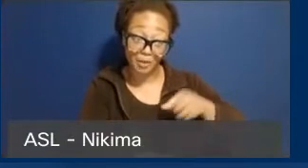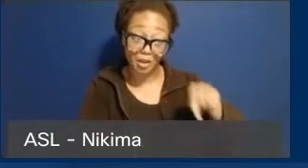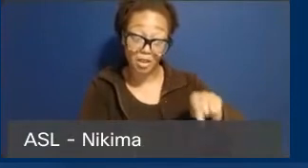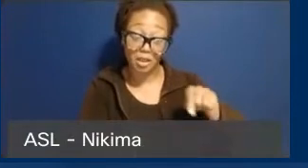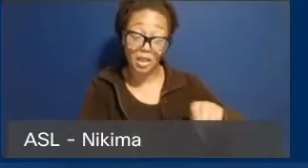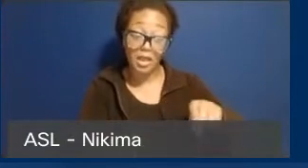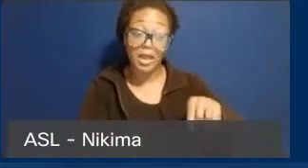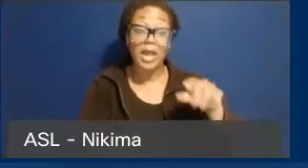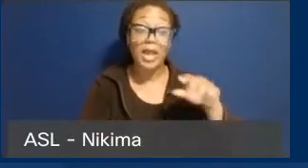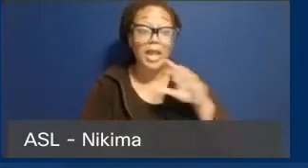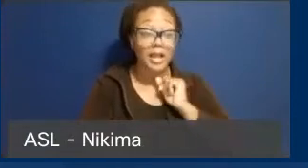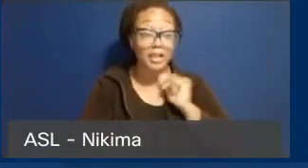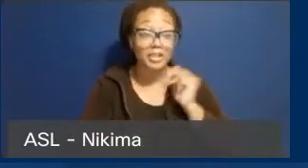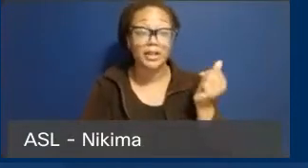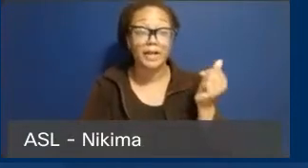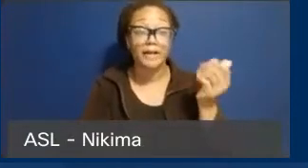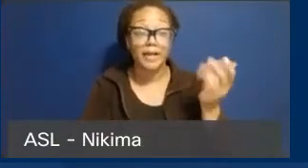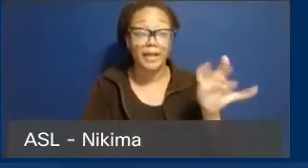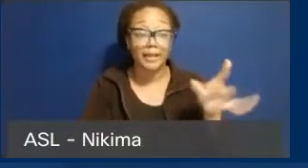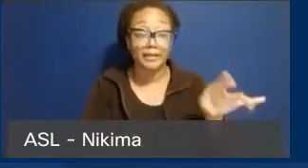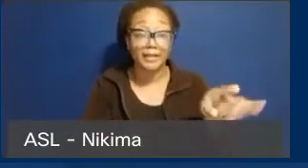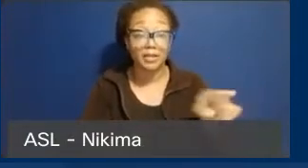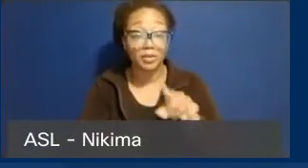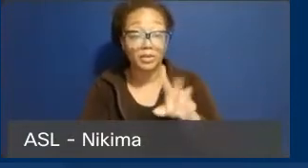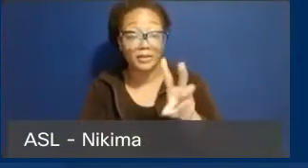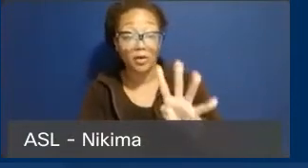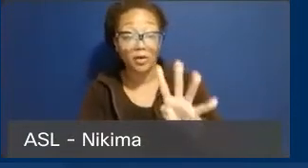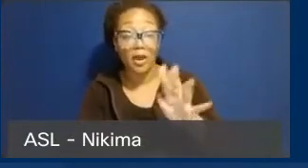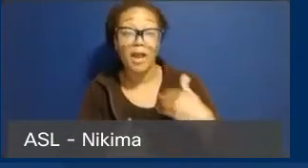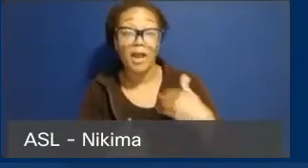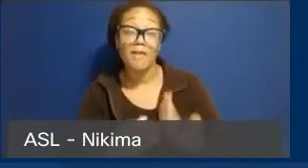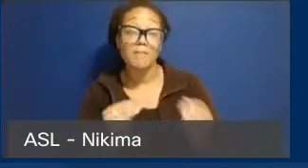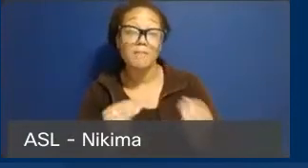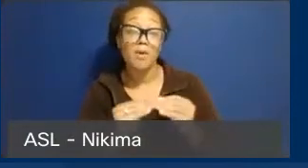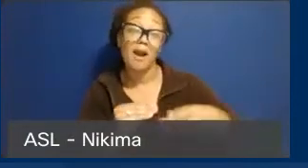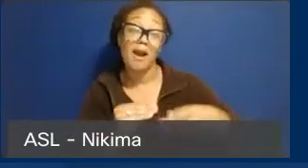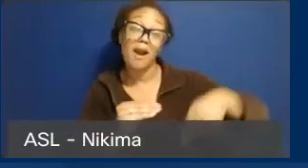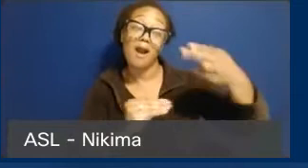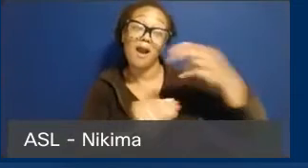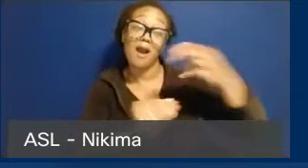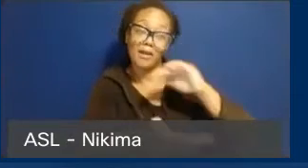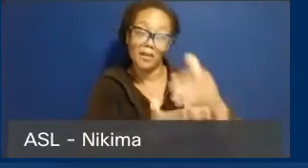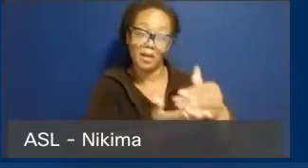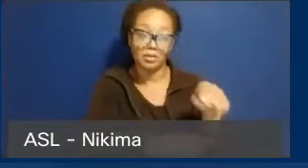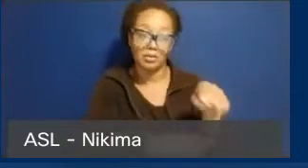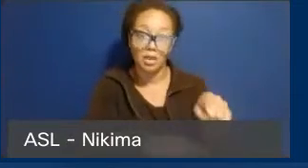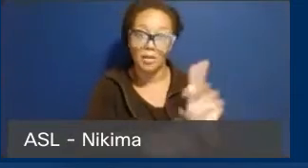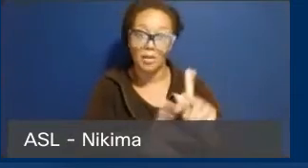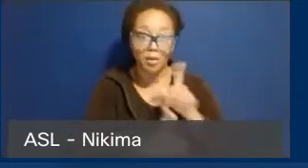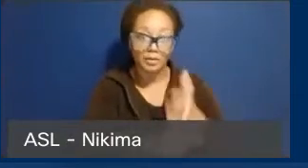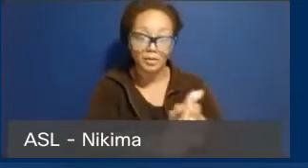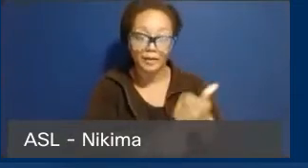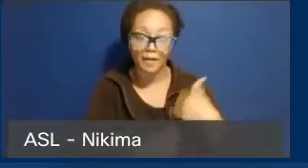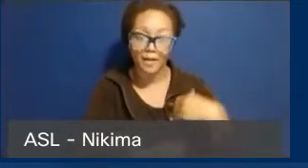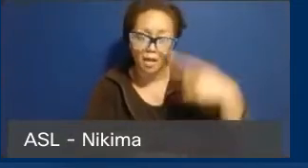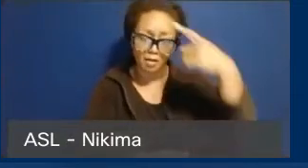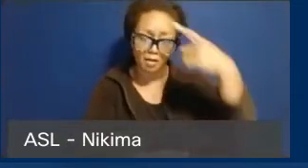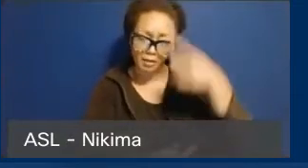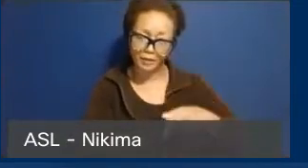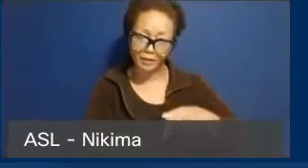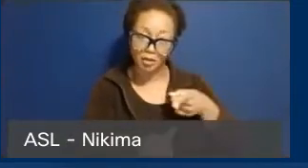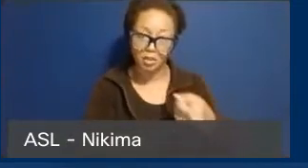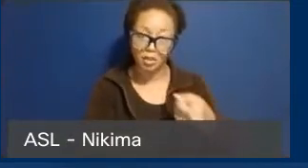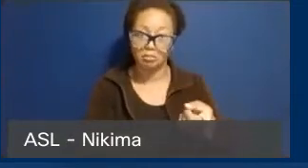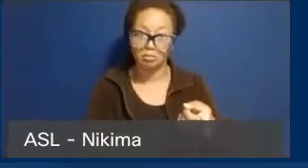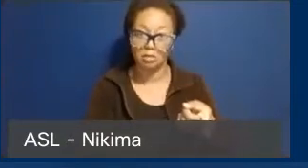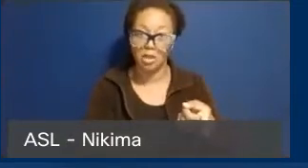higher estimate of persons with cognitive difficulties. And so then I thought about it, and I said, oh yeah,